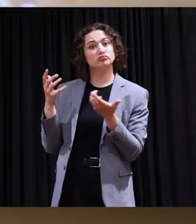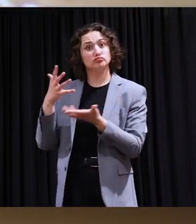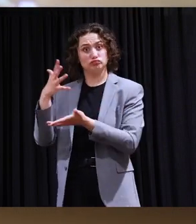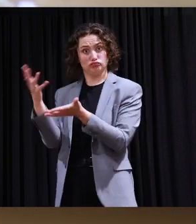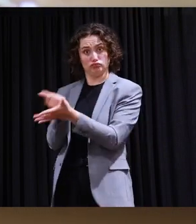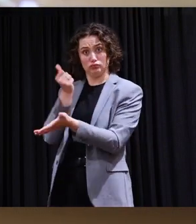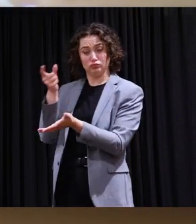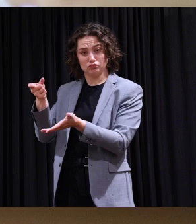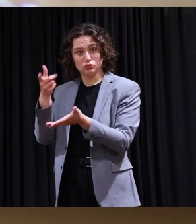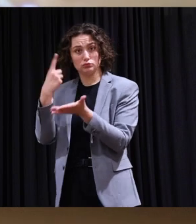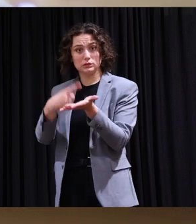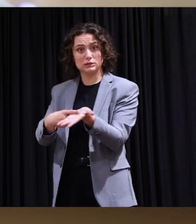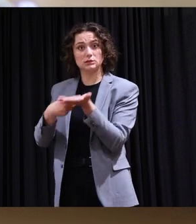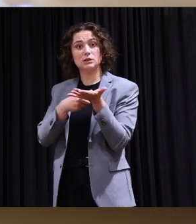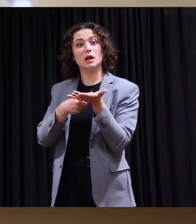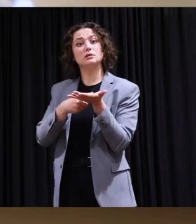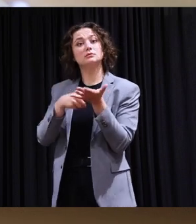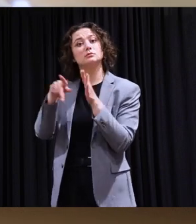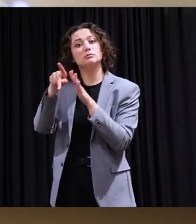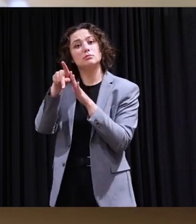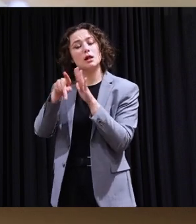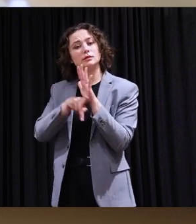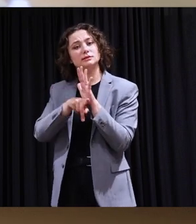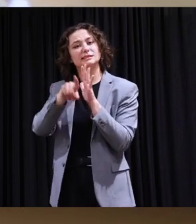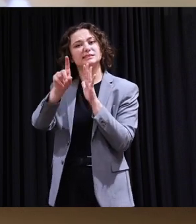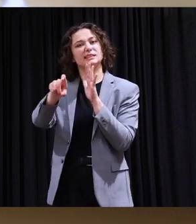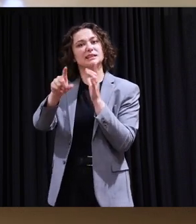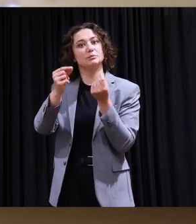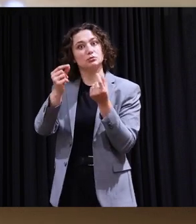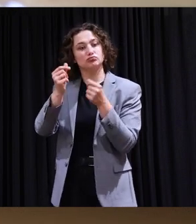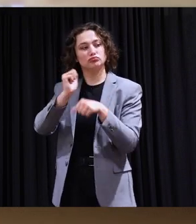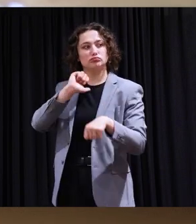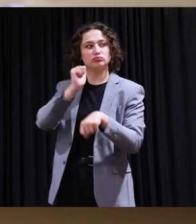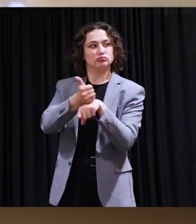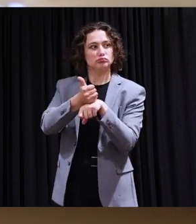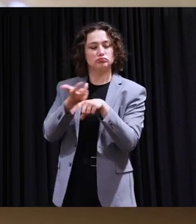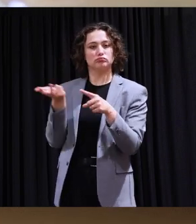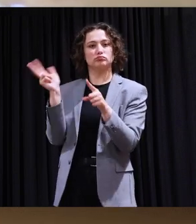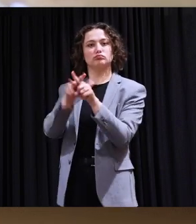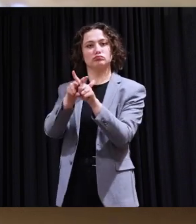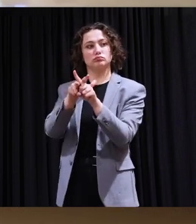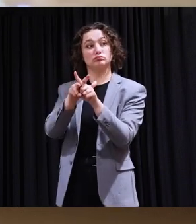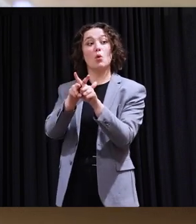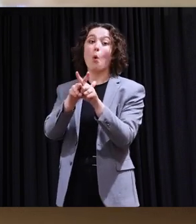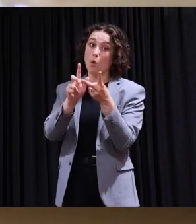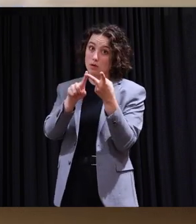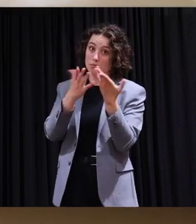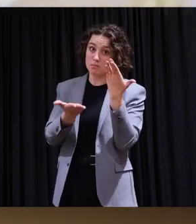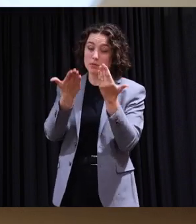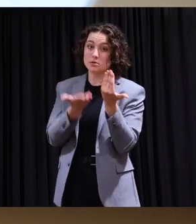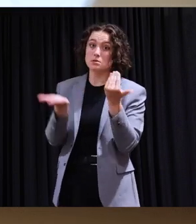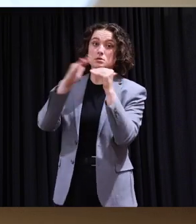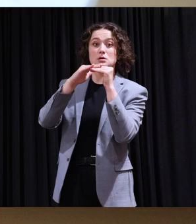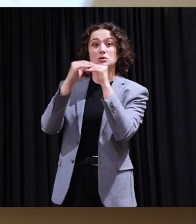what policies you believe needs to be implemented or strengthened in order for us to move